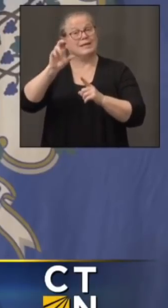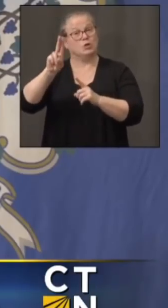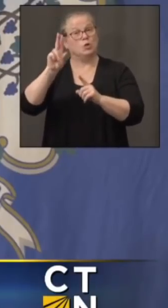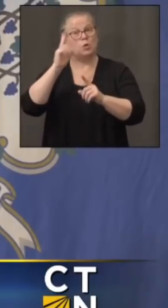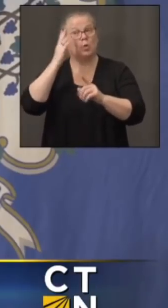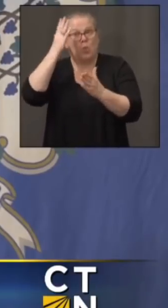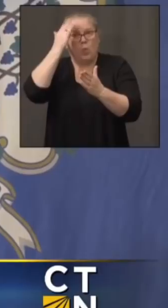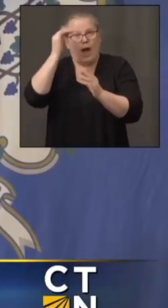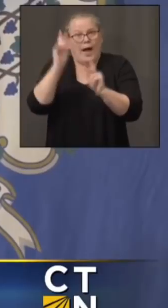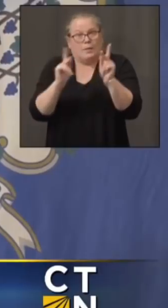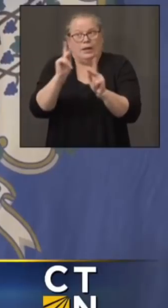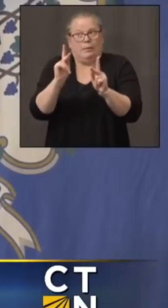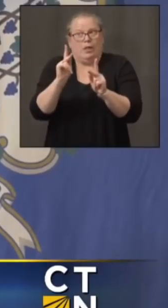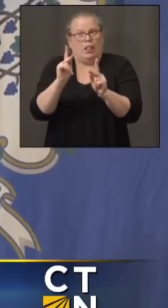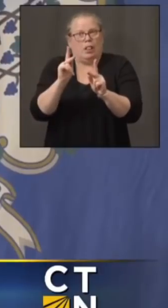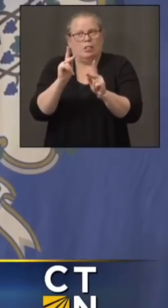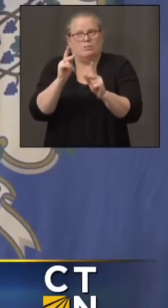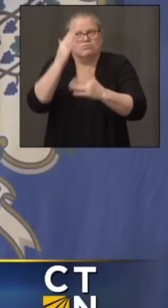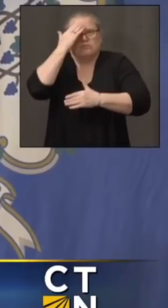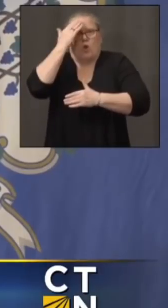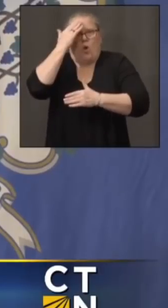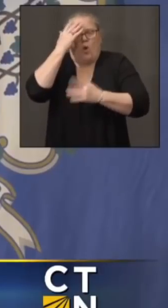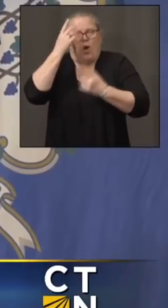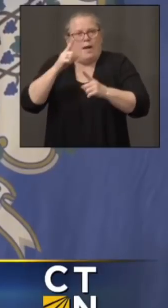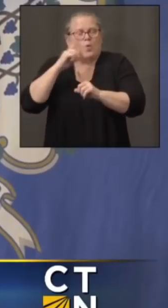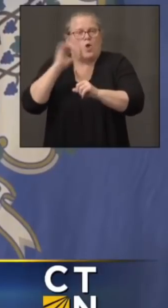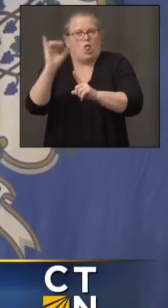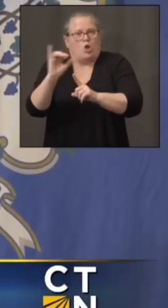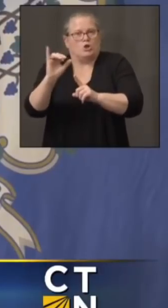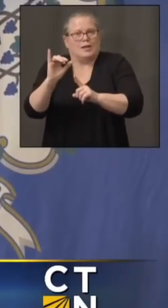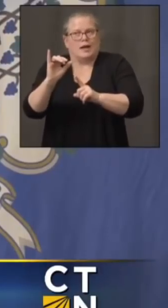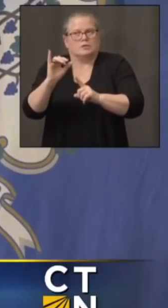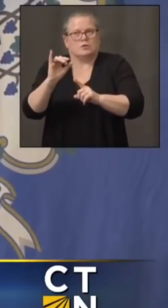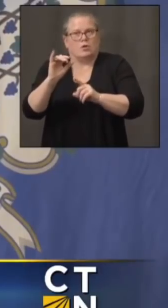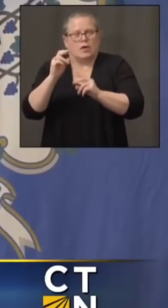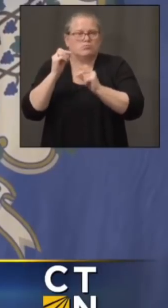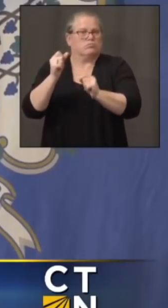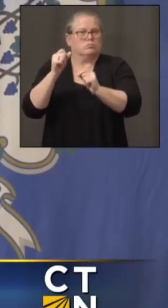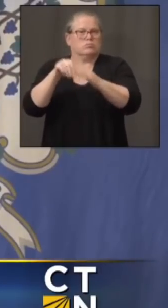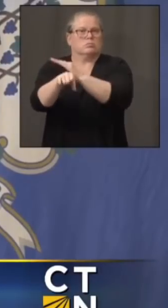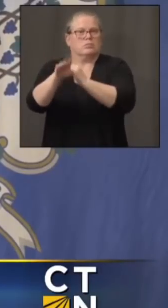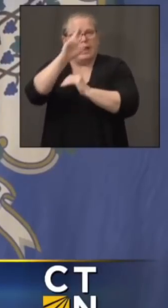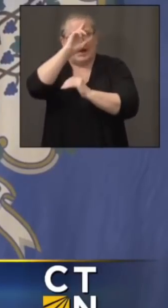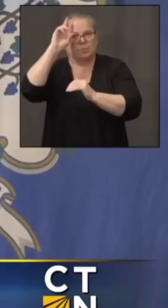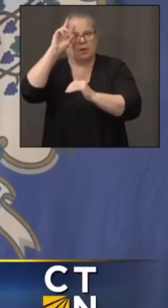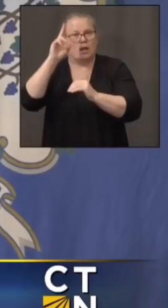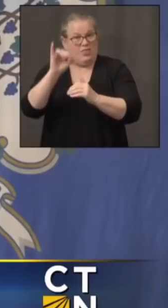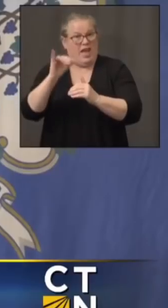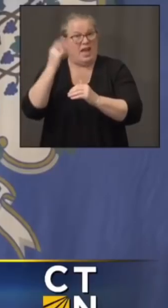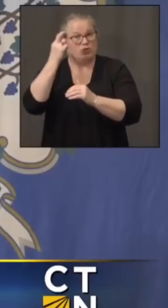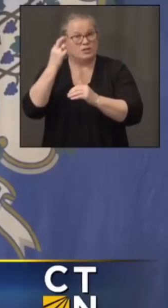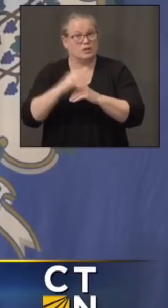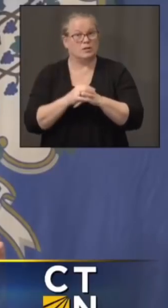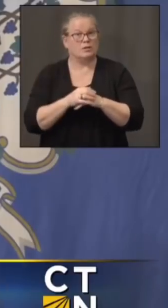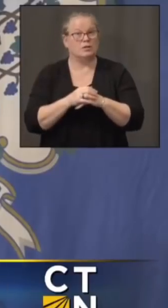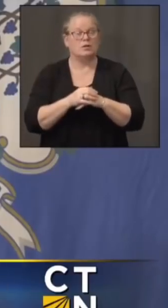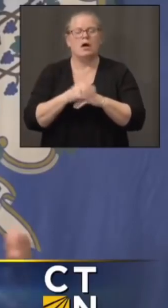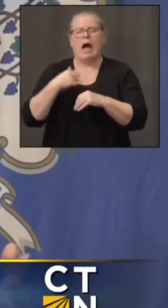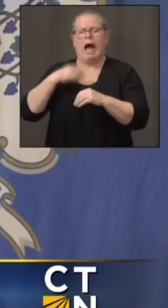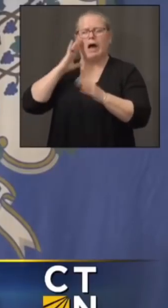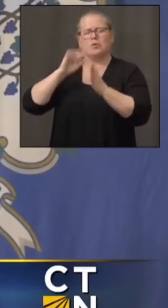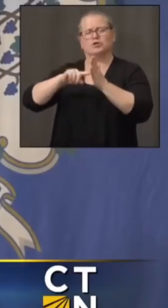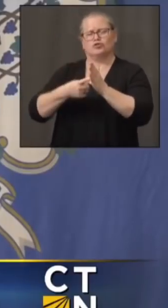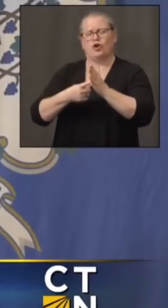Scott could rescue me. But I think it is important to note that less demand upon our ICUs, which cannot